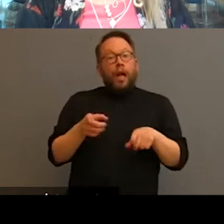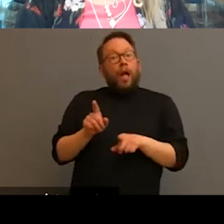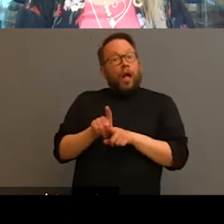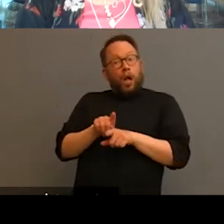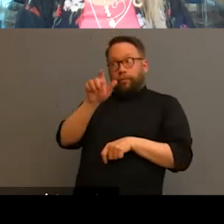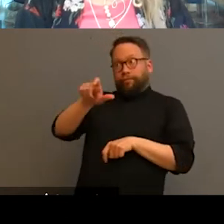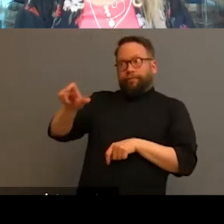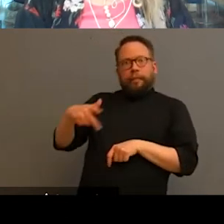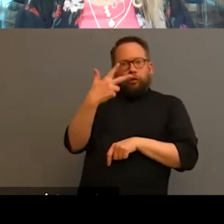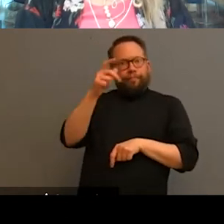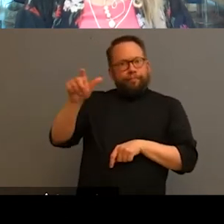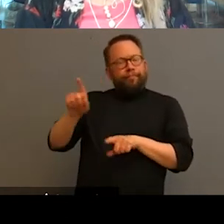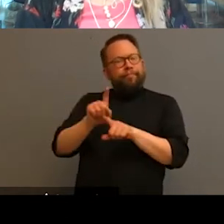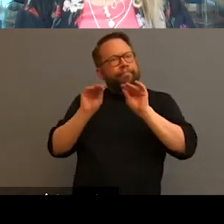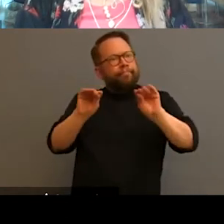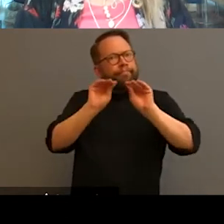And now,